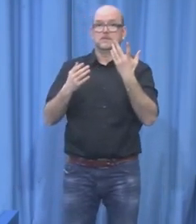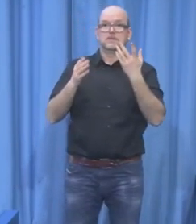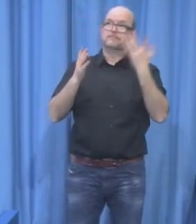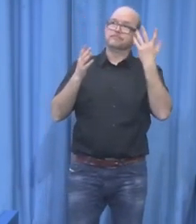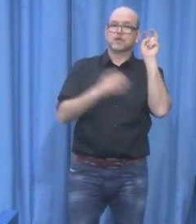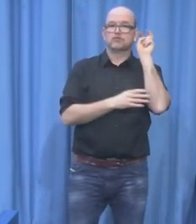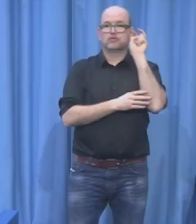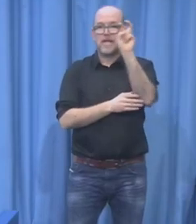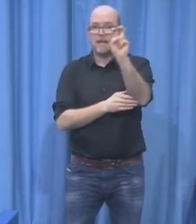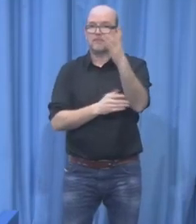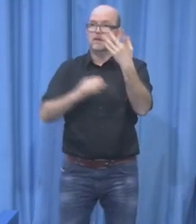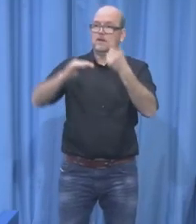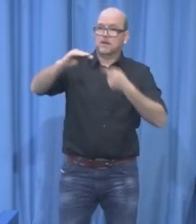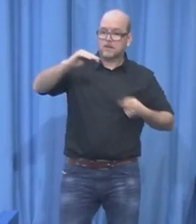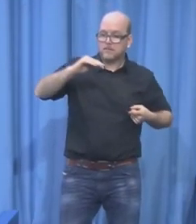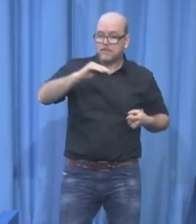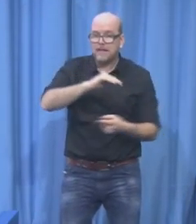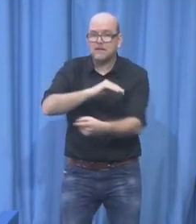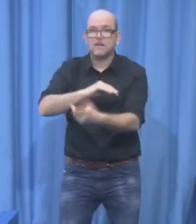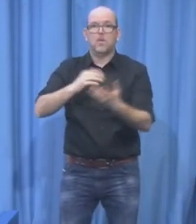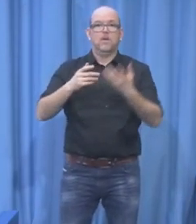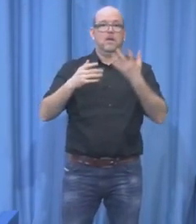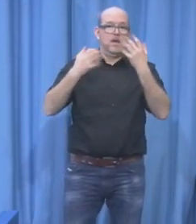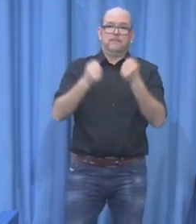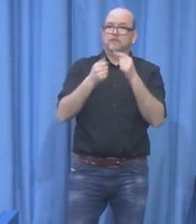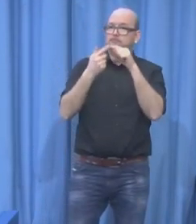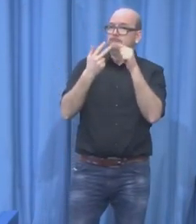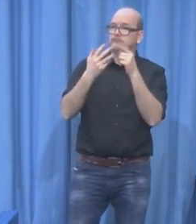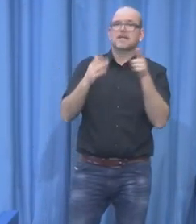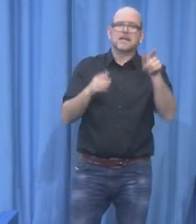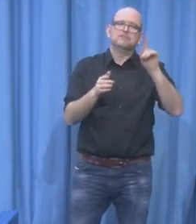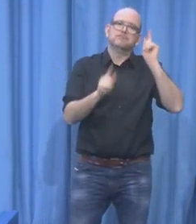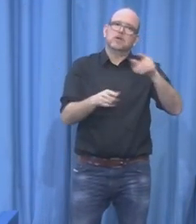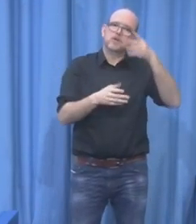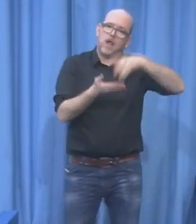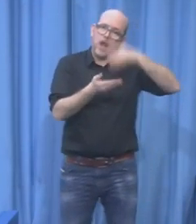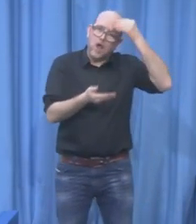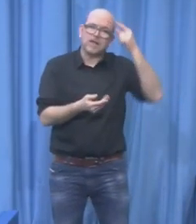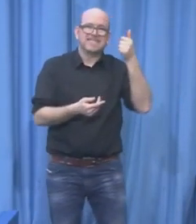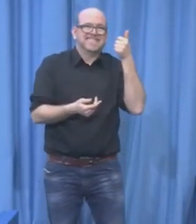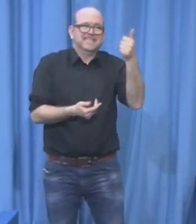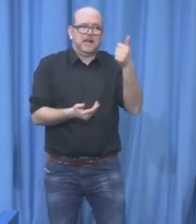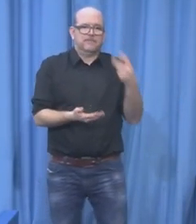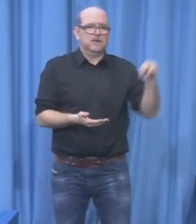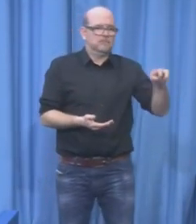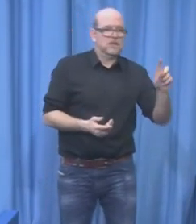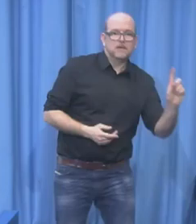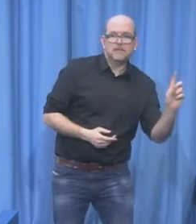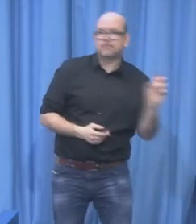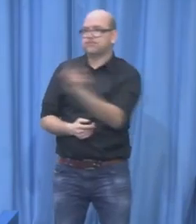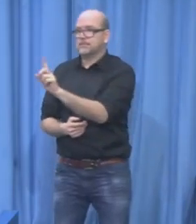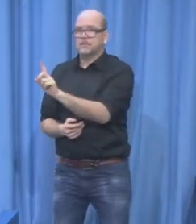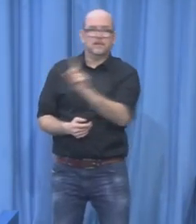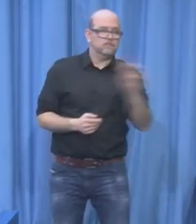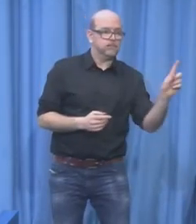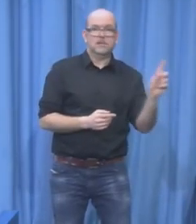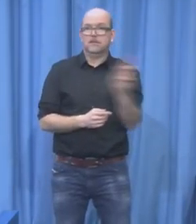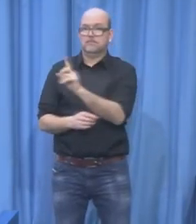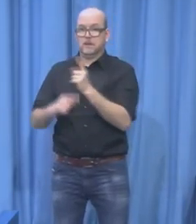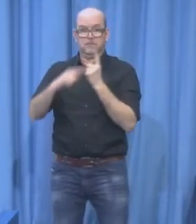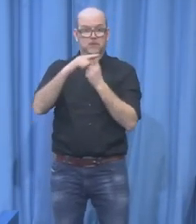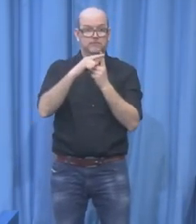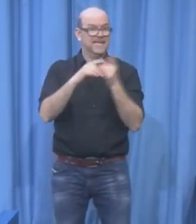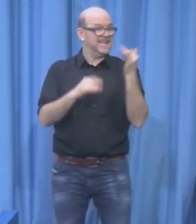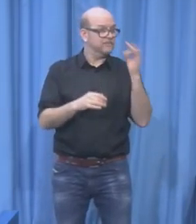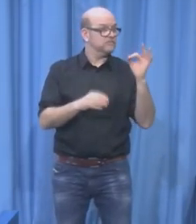to travel independently. And that is such a huge deal, and it absolutely gives people independence after the project.